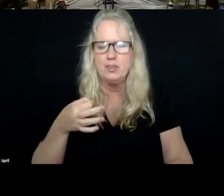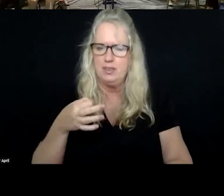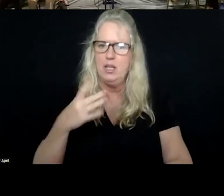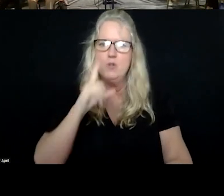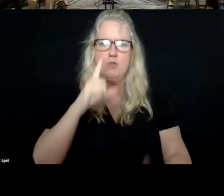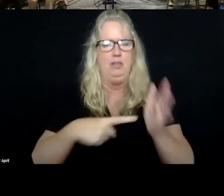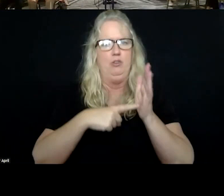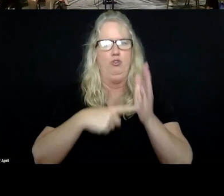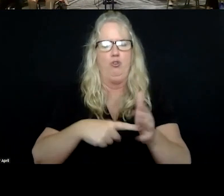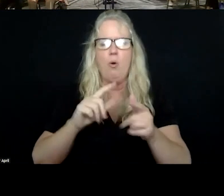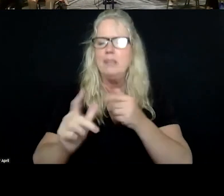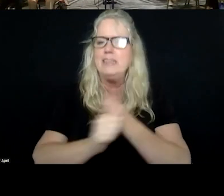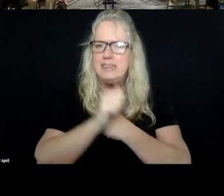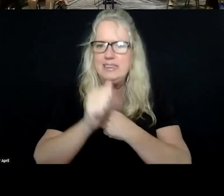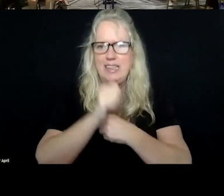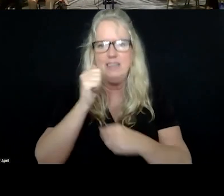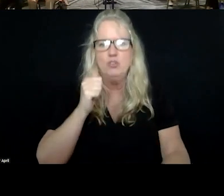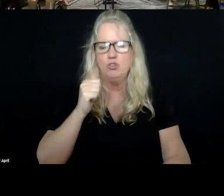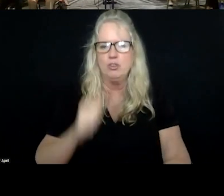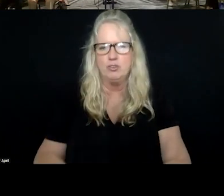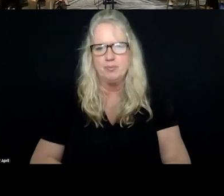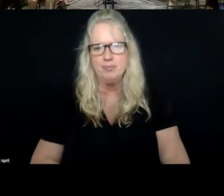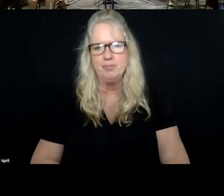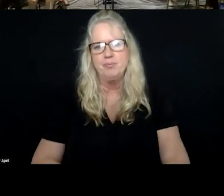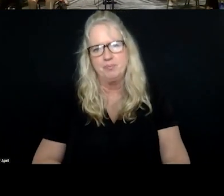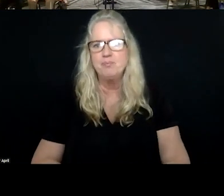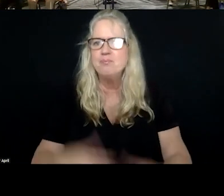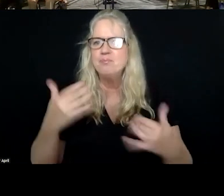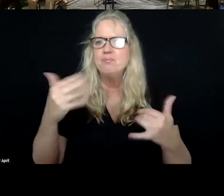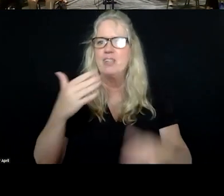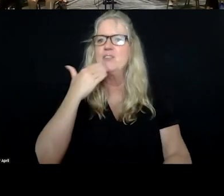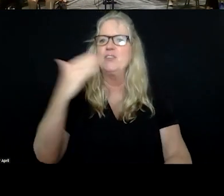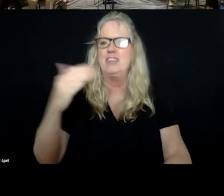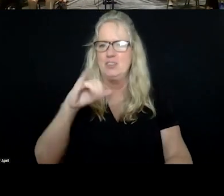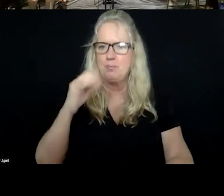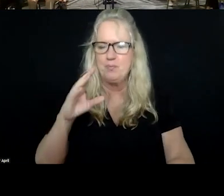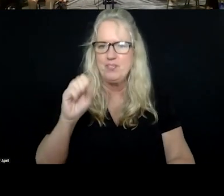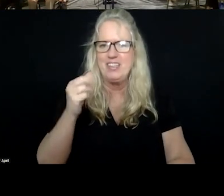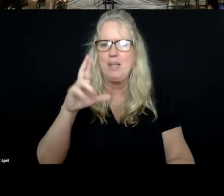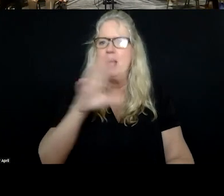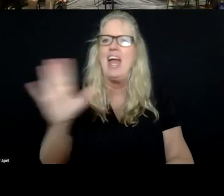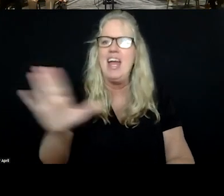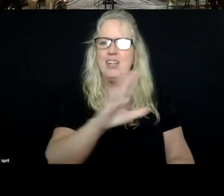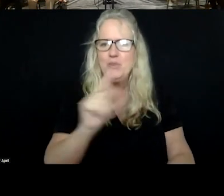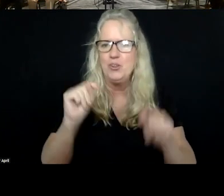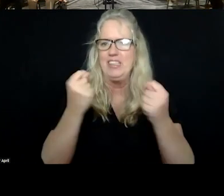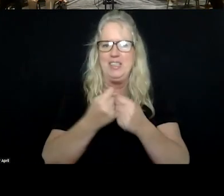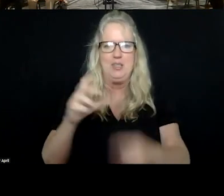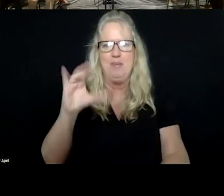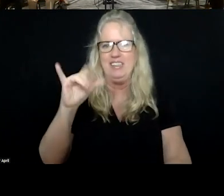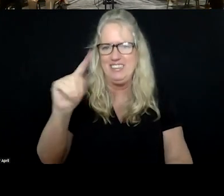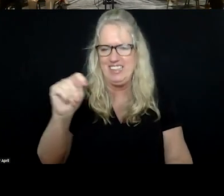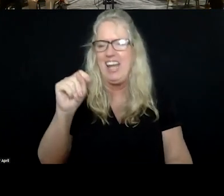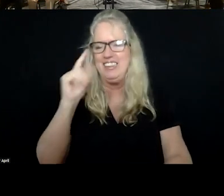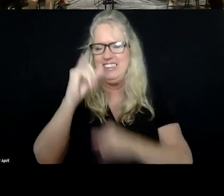highlight the dangers of illicit fentanyl. So well done, Sabrina, and your team at CIT International.